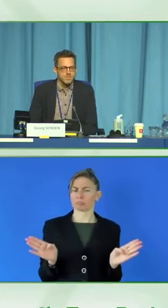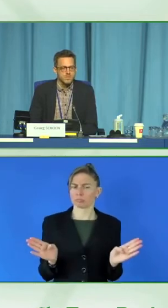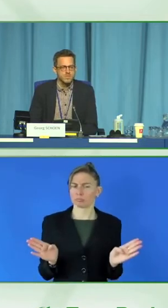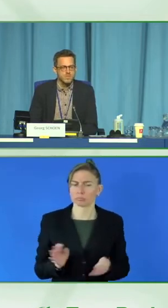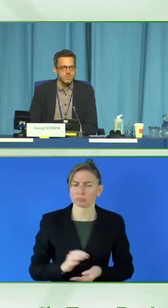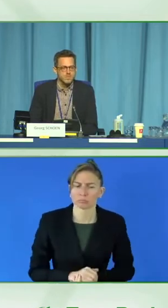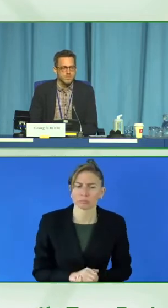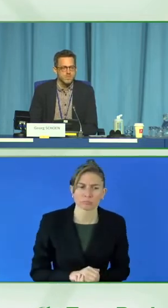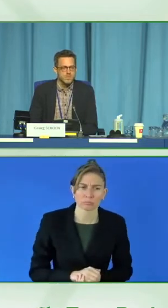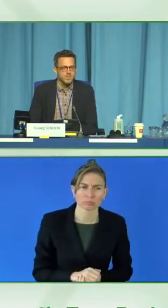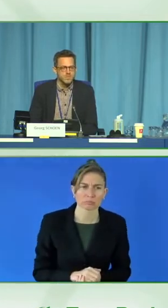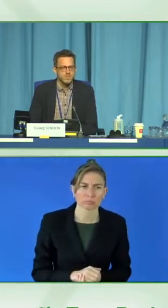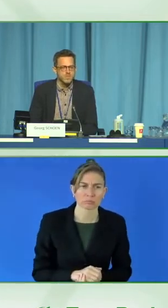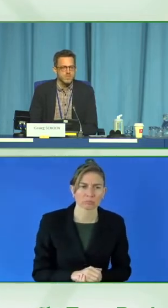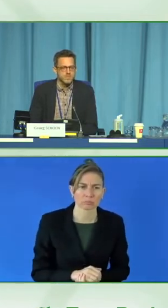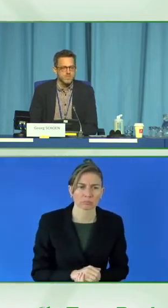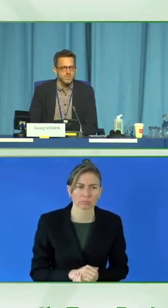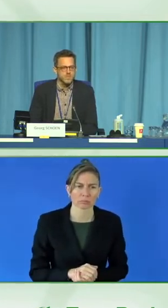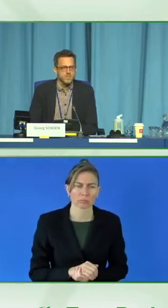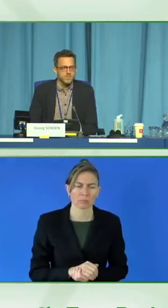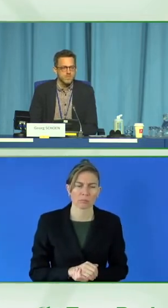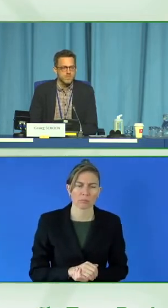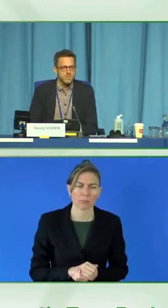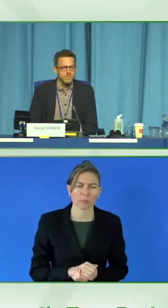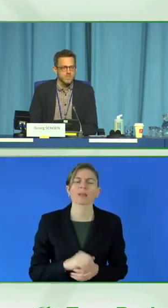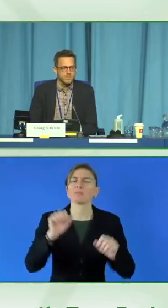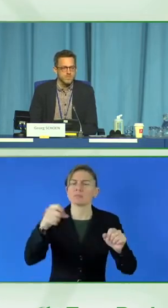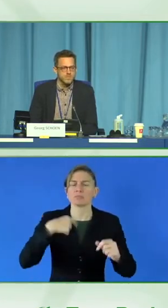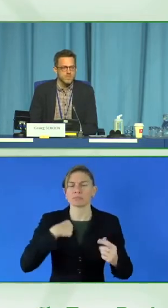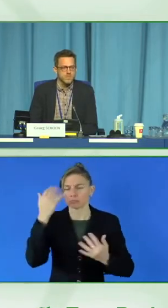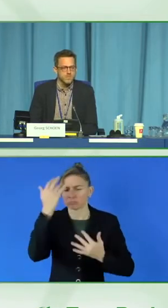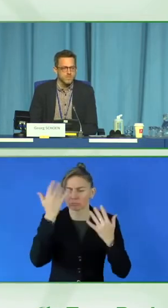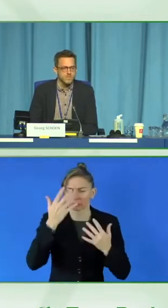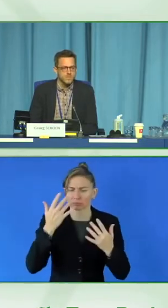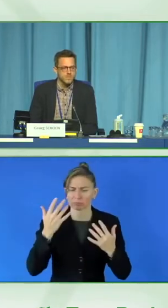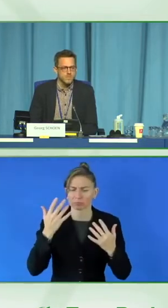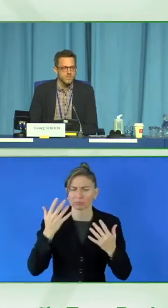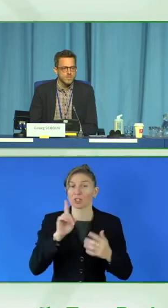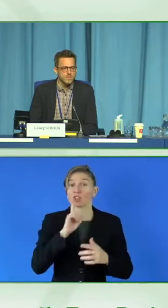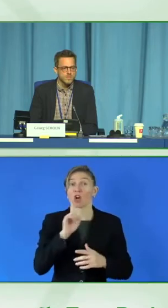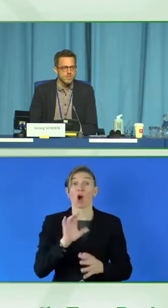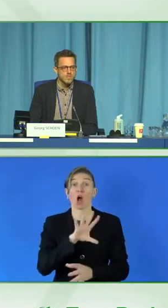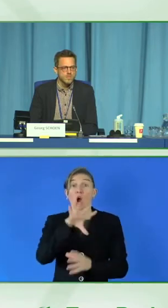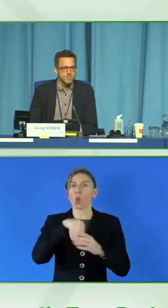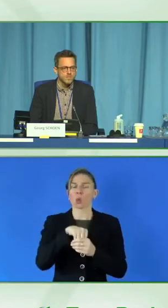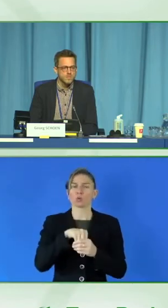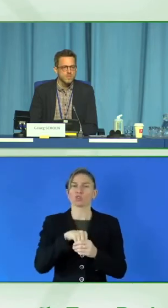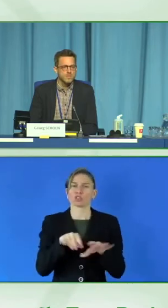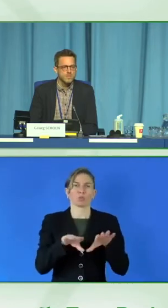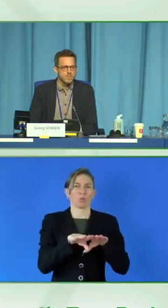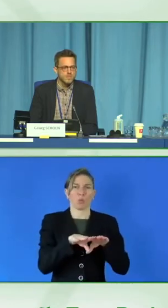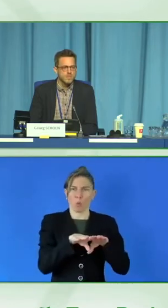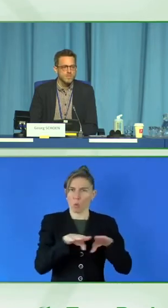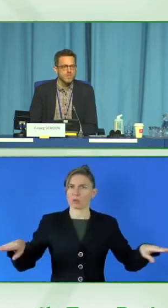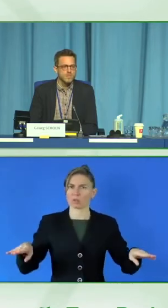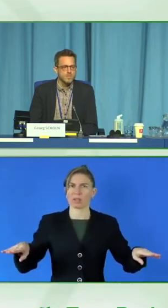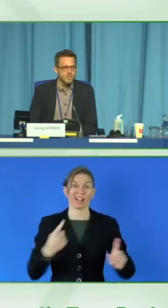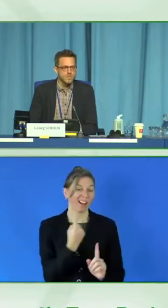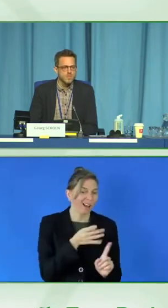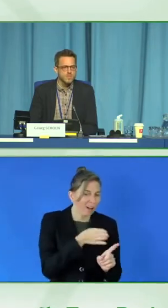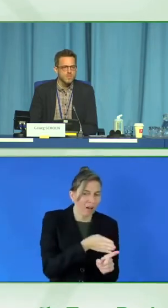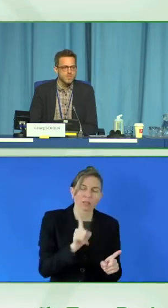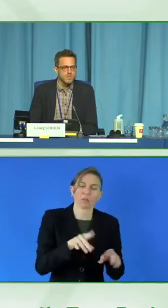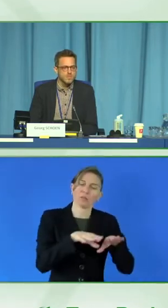about inclusion from almost as a horizontal, which is that as much as assistive technologies are important